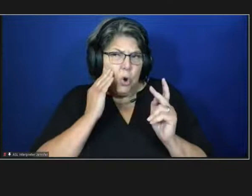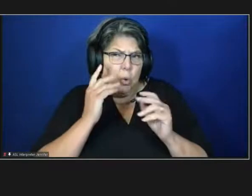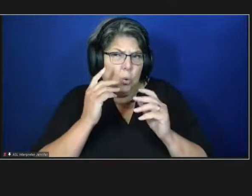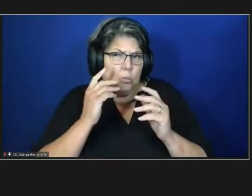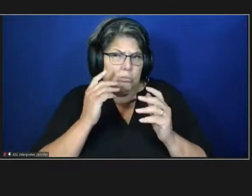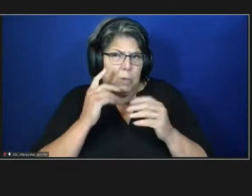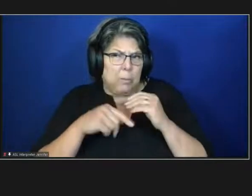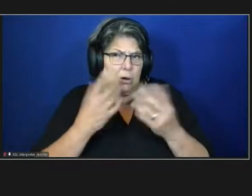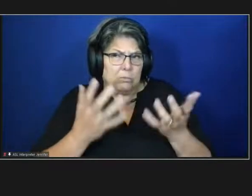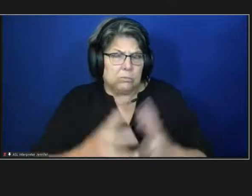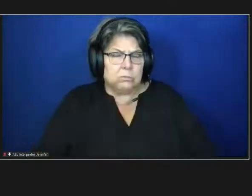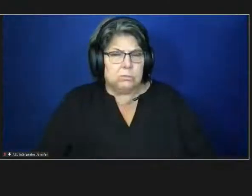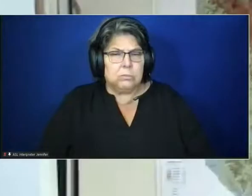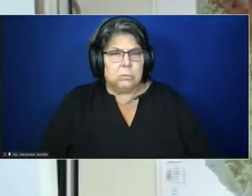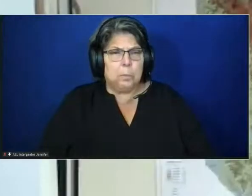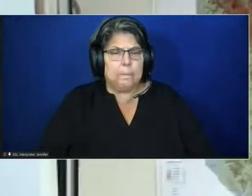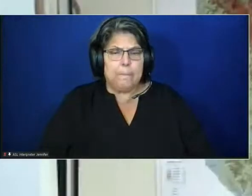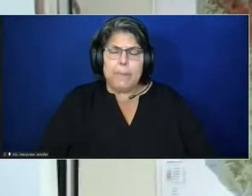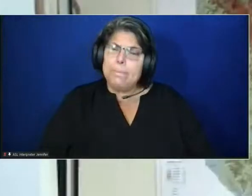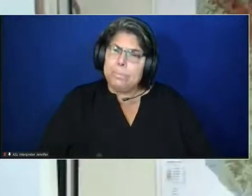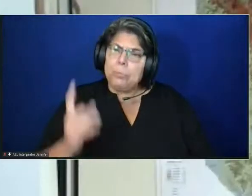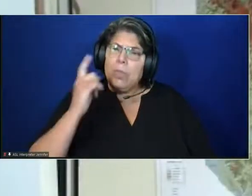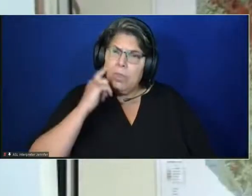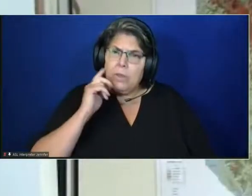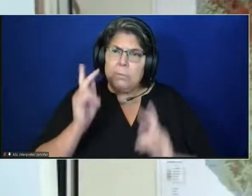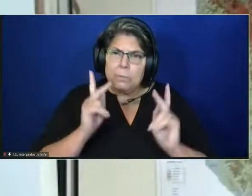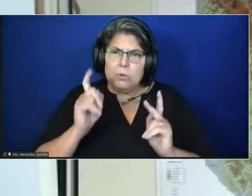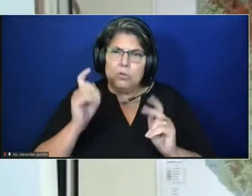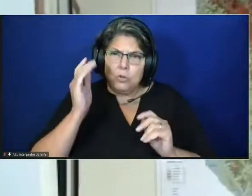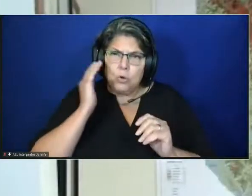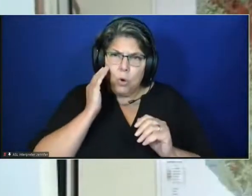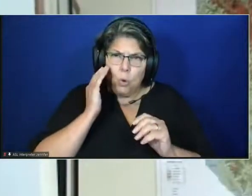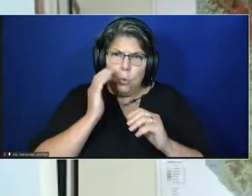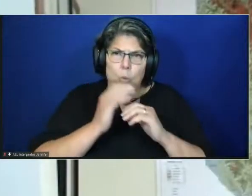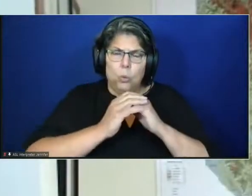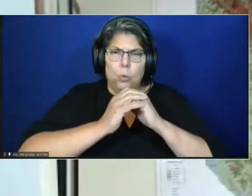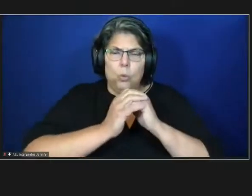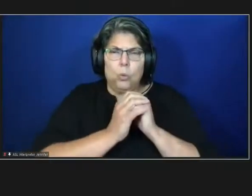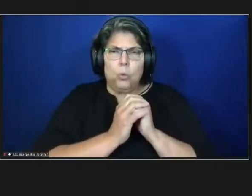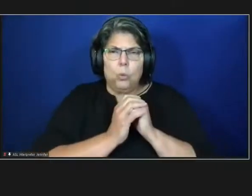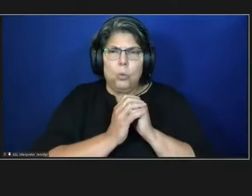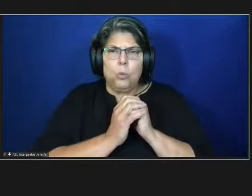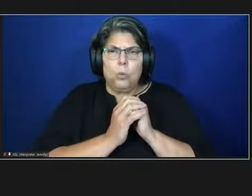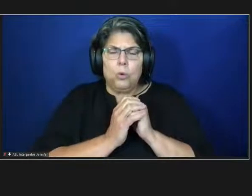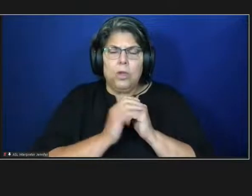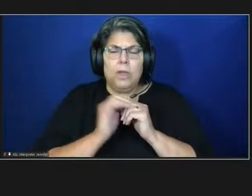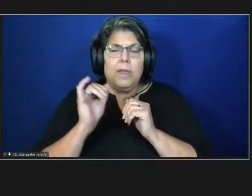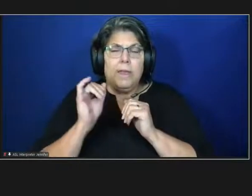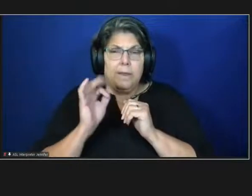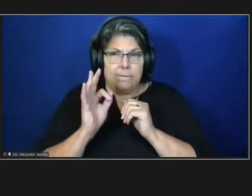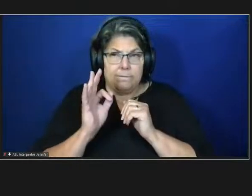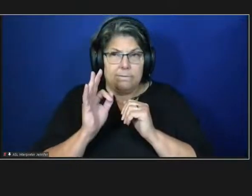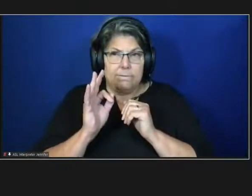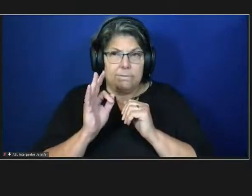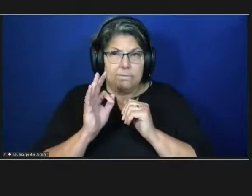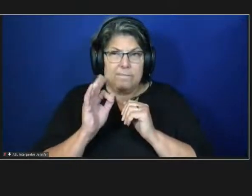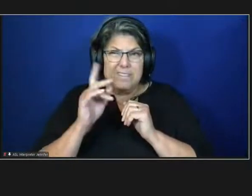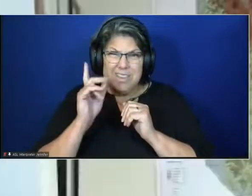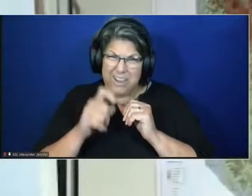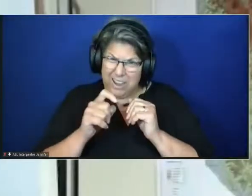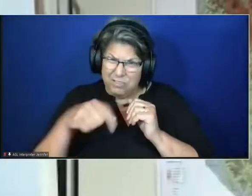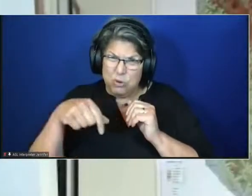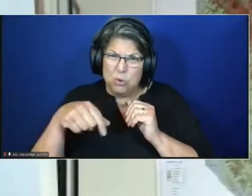coming. Well, I think people should be aware that if they have to go through quarantine